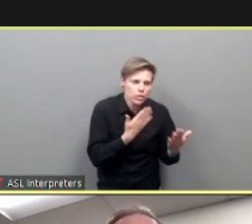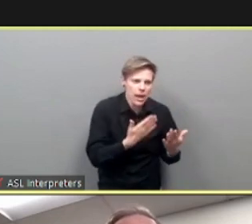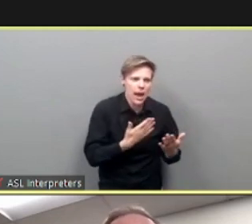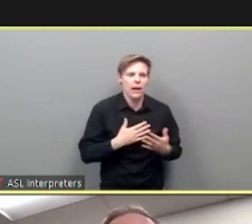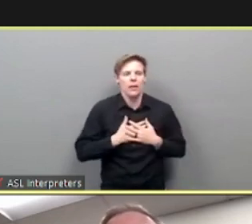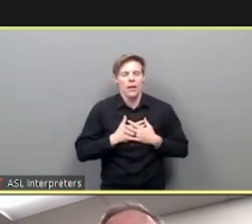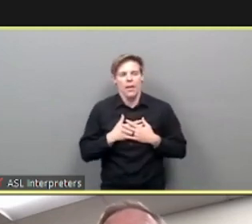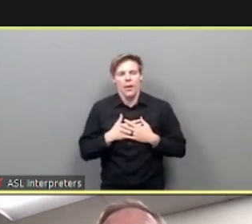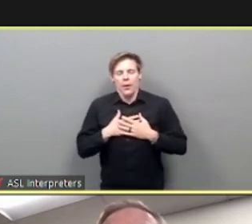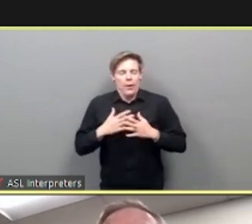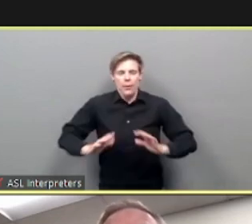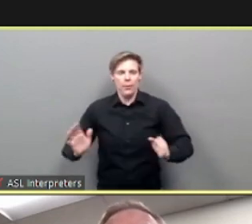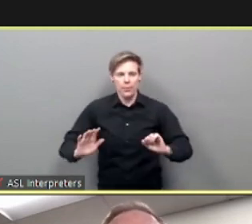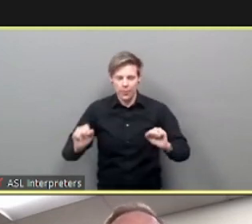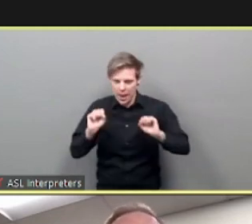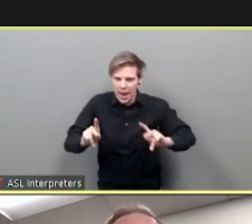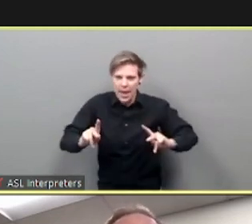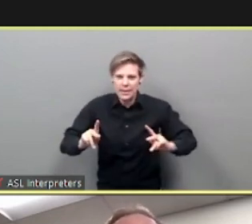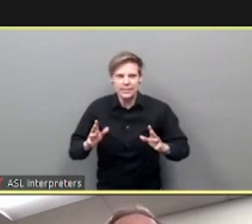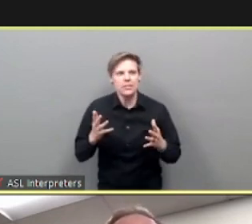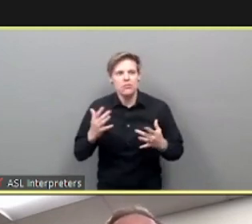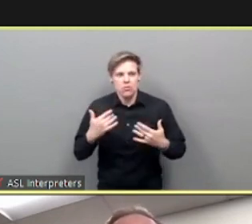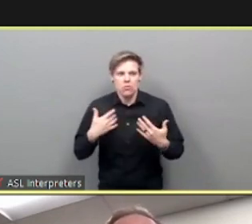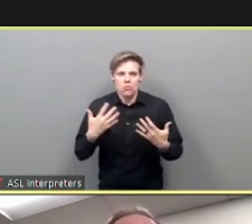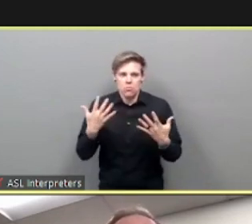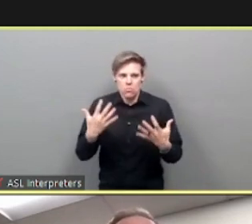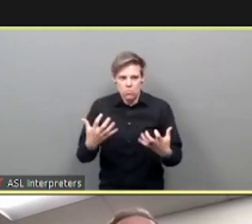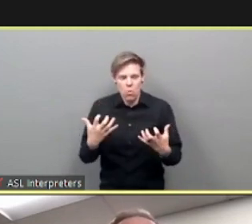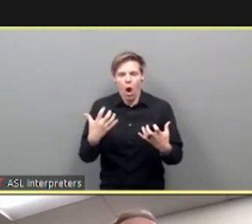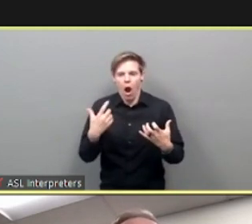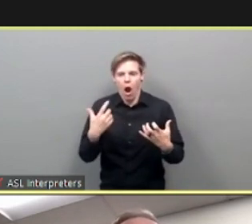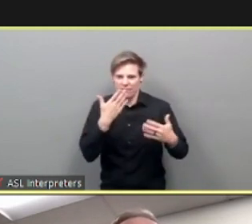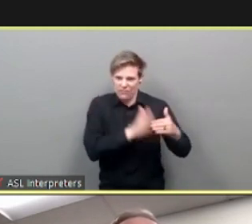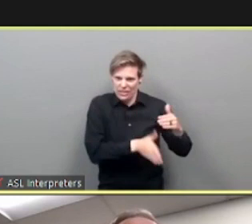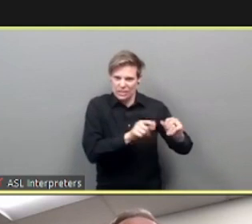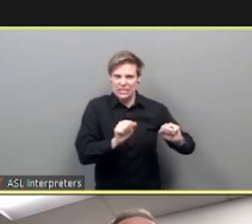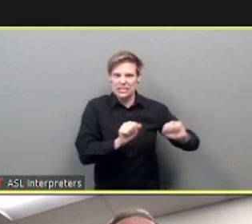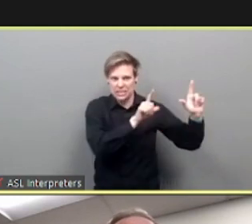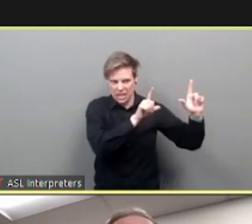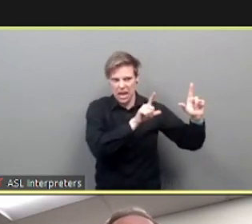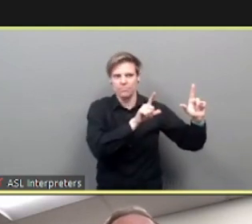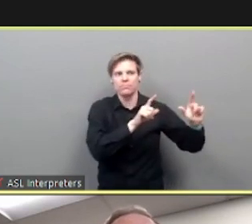composure, do the closing slide, and we'll go on to Q&A.